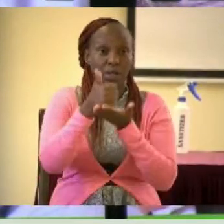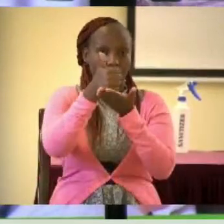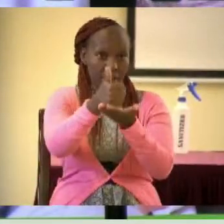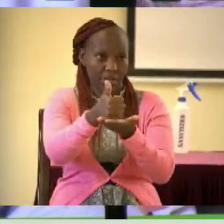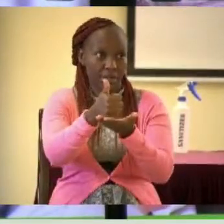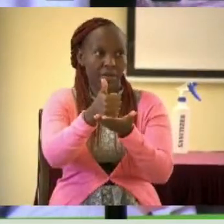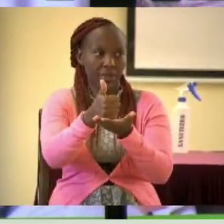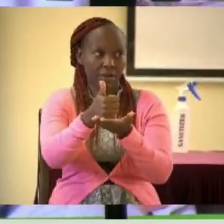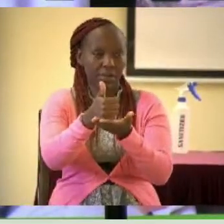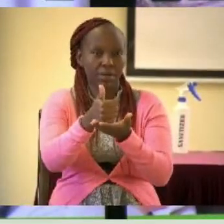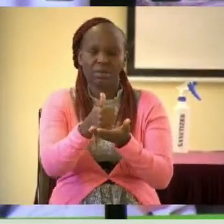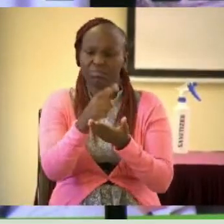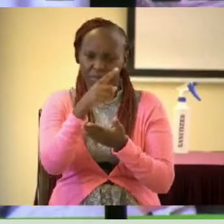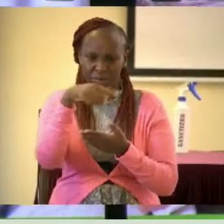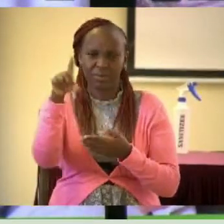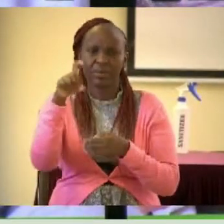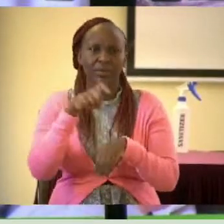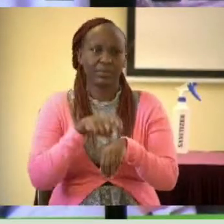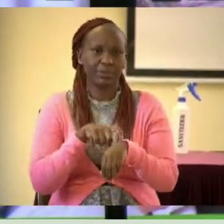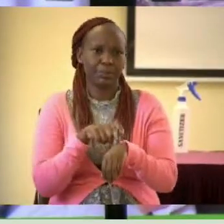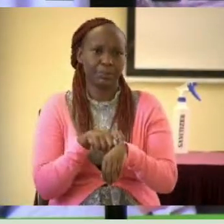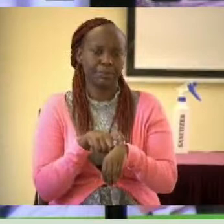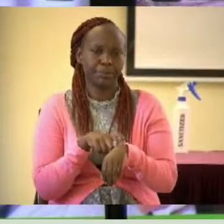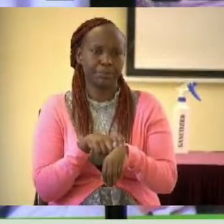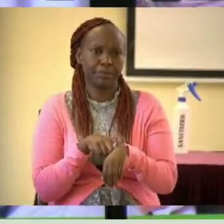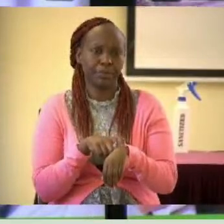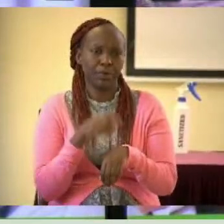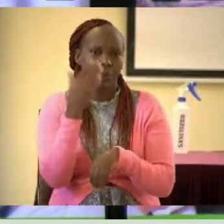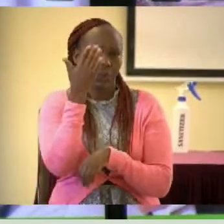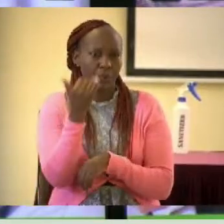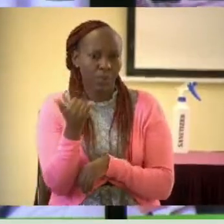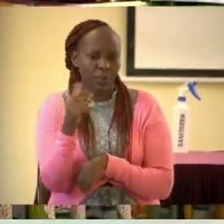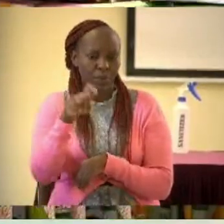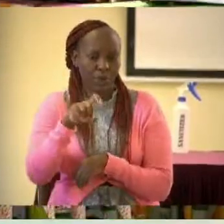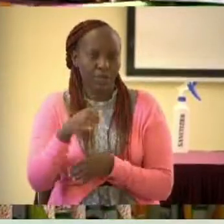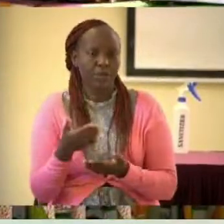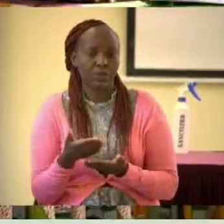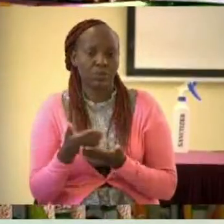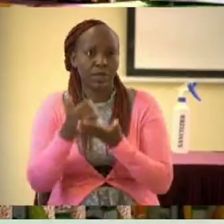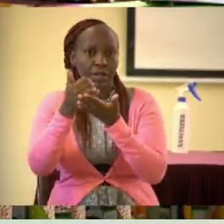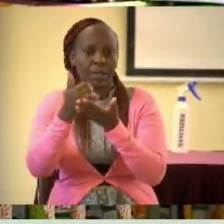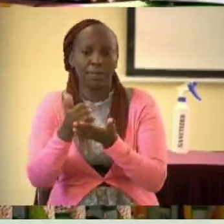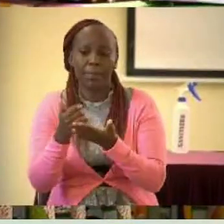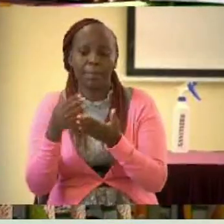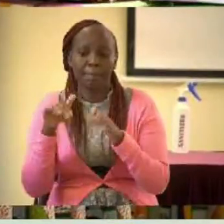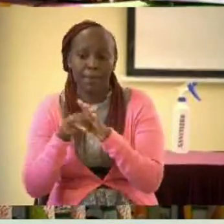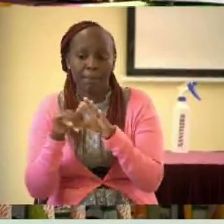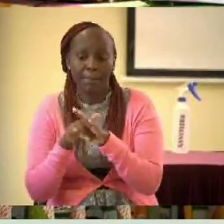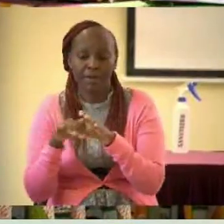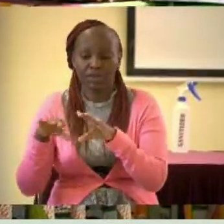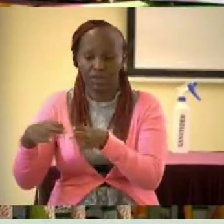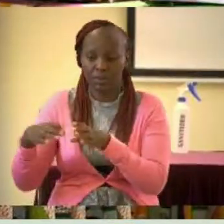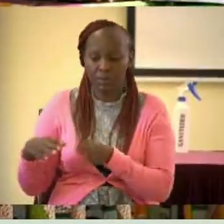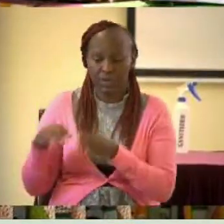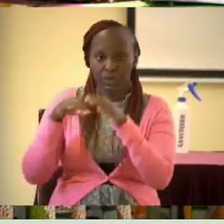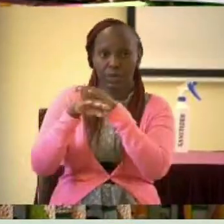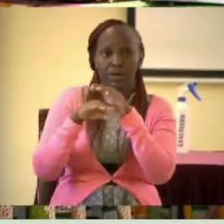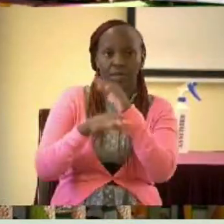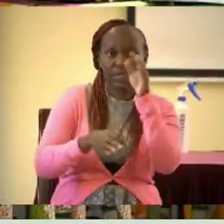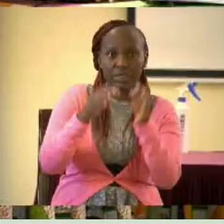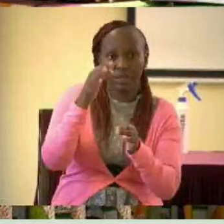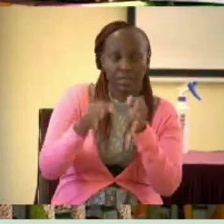is apt. It comes at a time when the need to help members of our communities to access